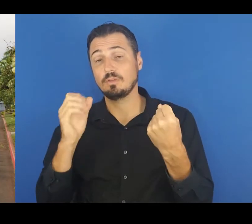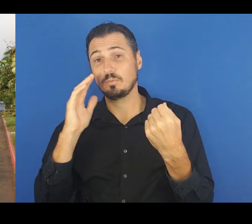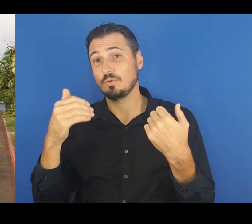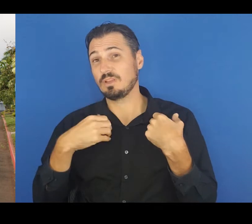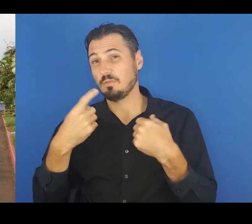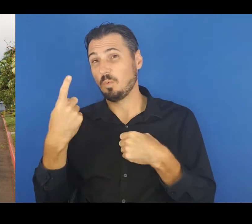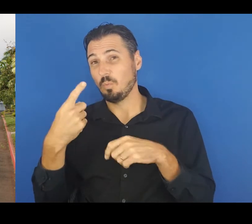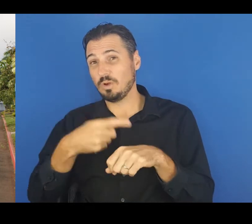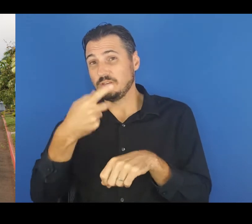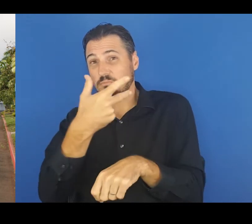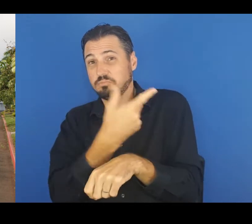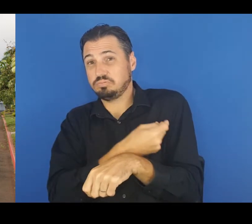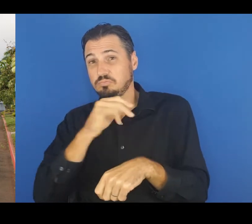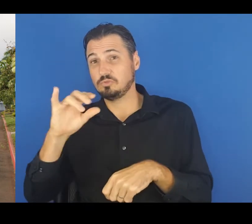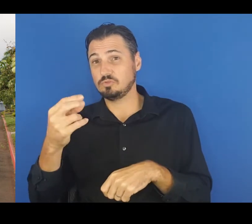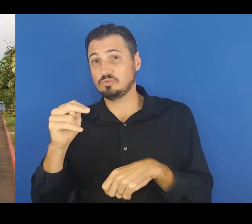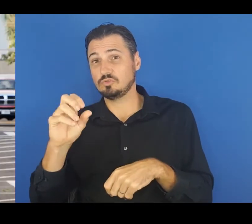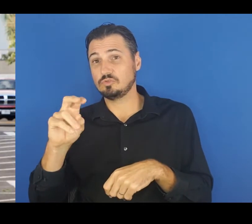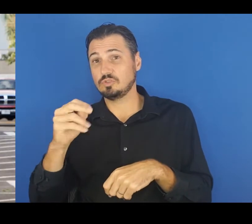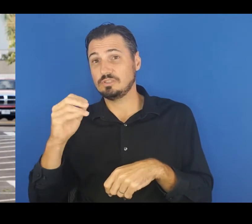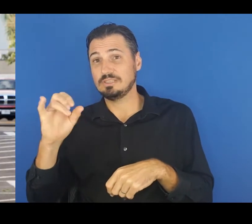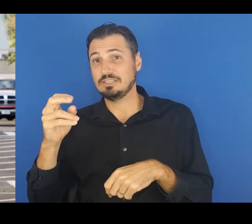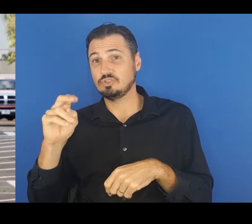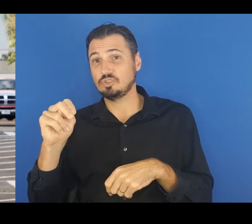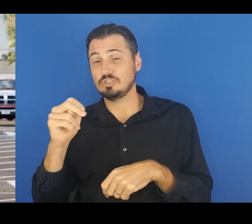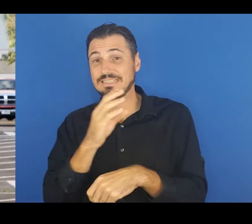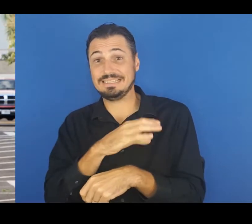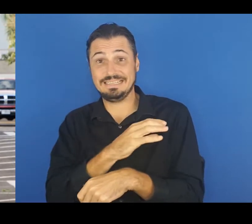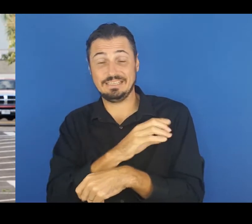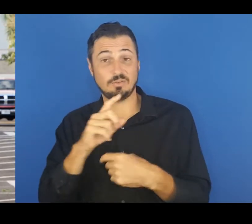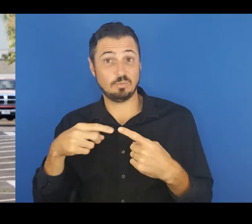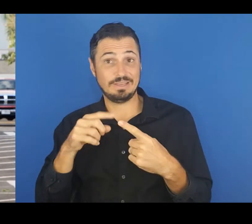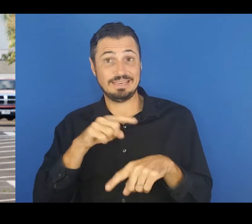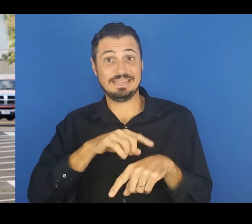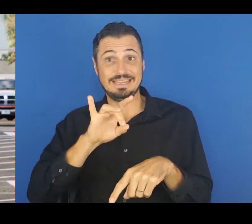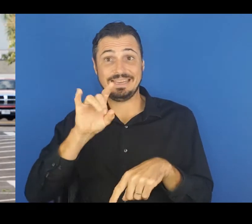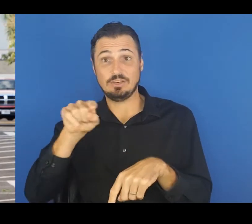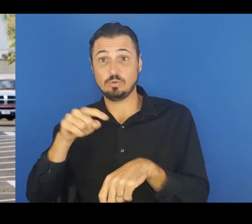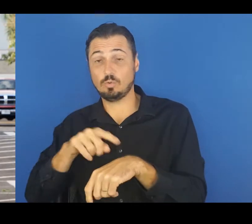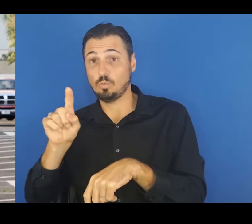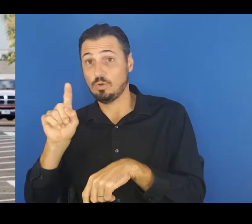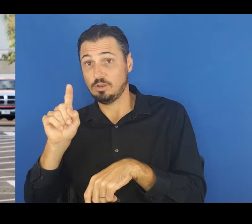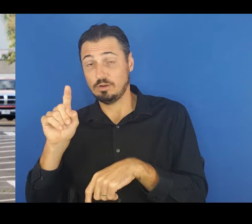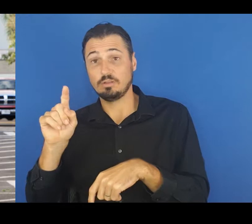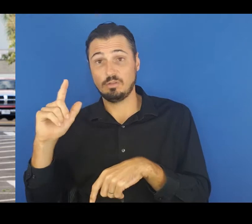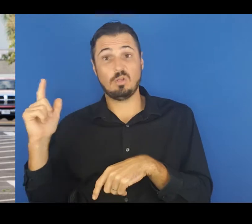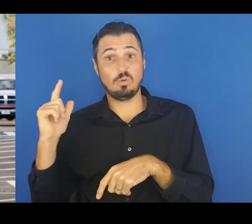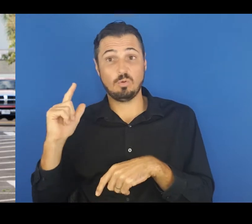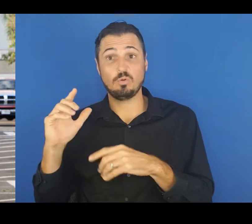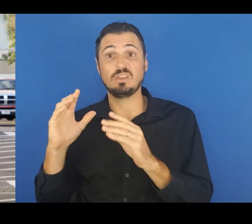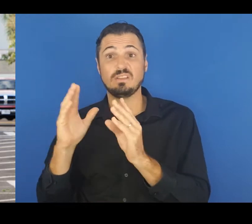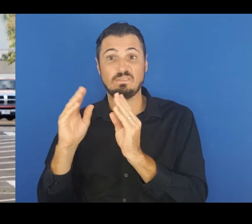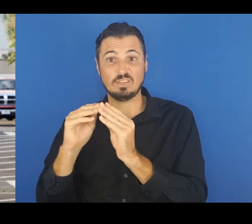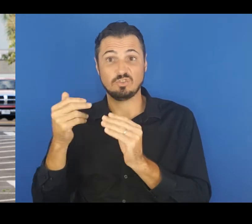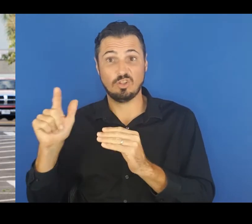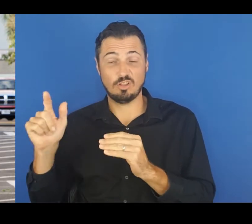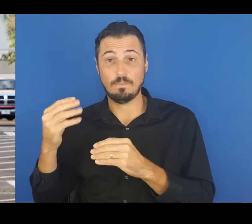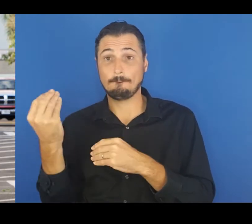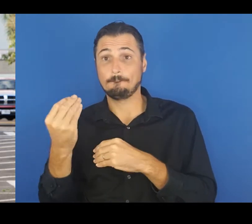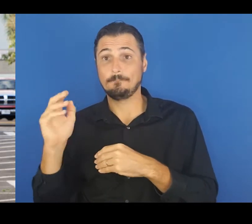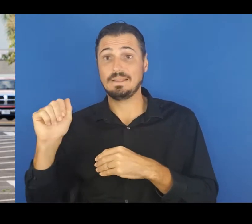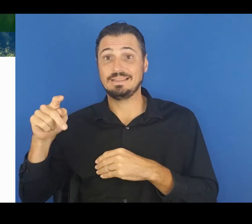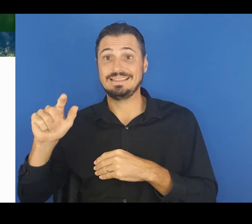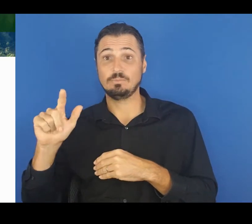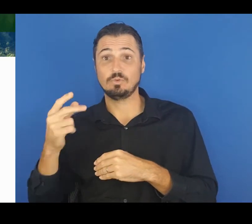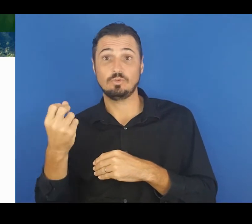a one-shot Johnson & Johnson clinic from 8 a.m. to 1 p.m. at the Convention Hall in Lihue on Monday,